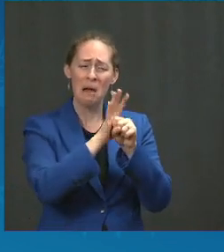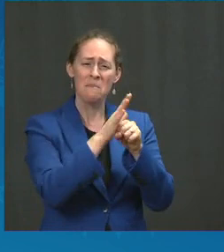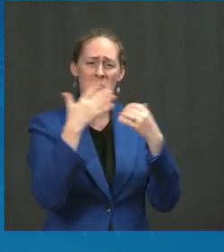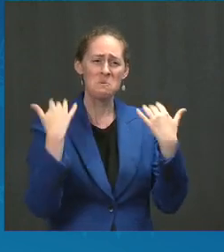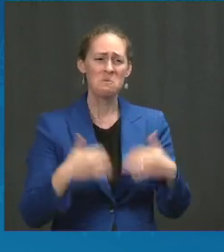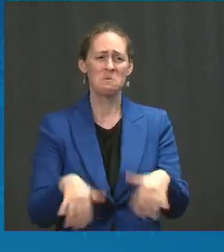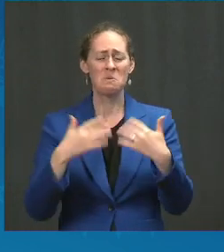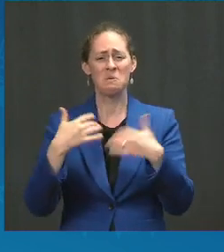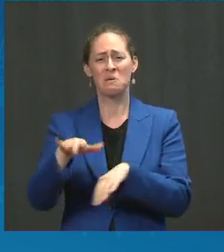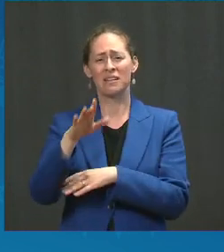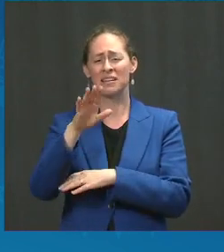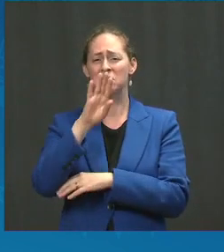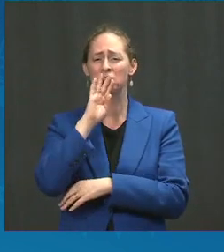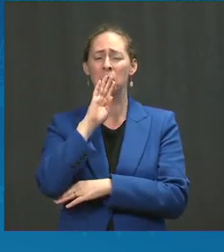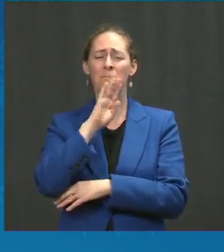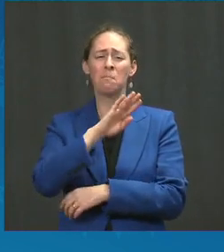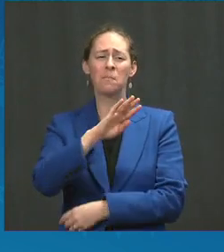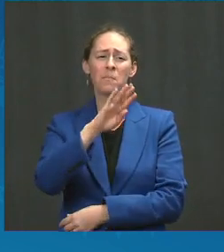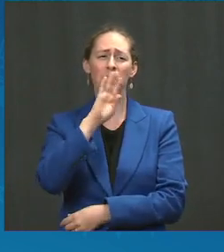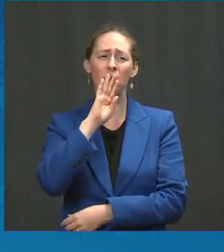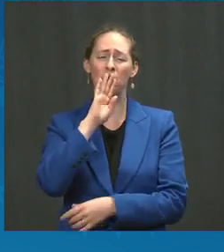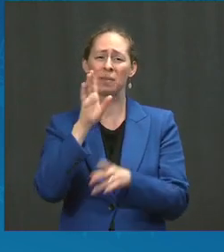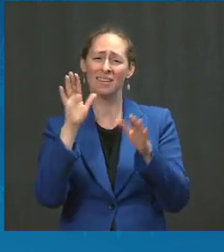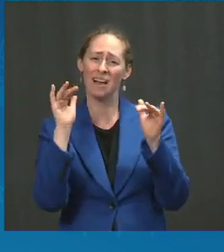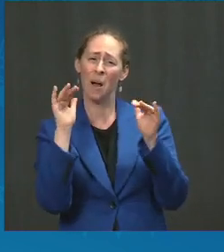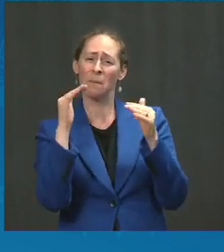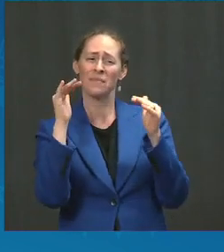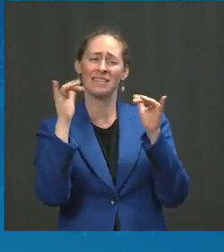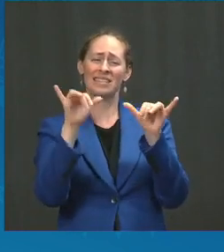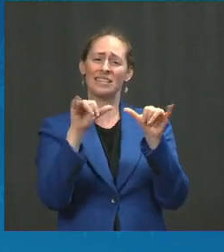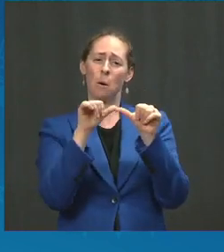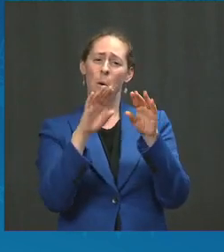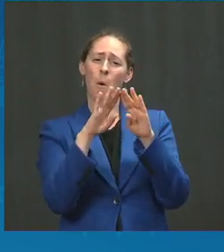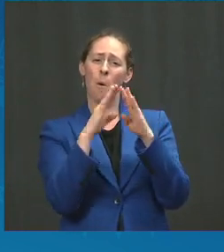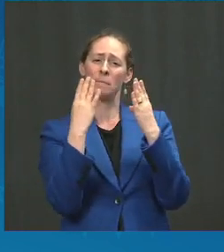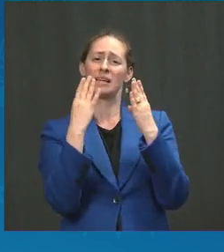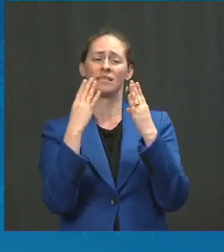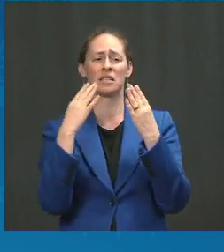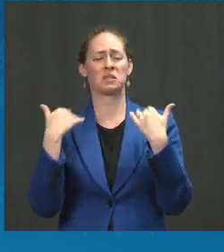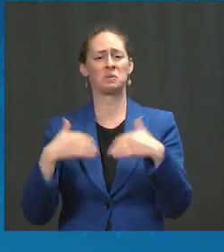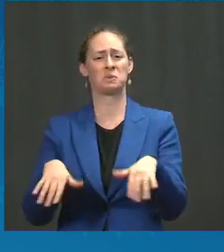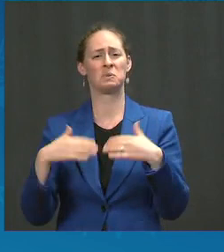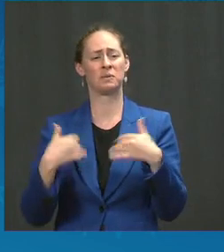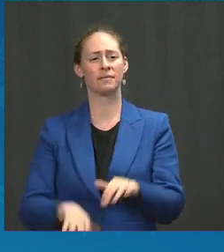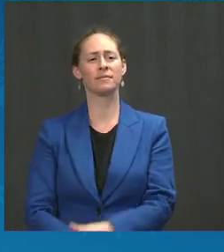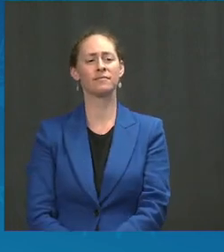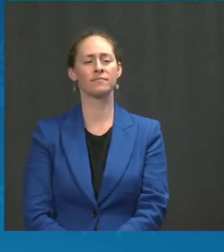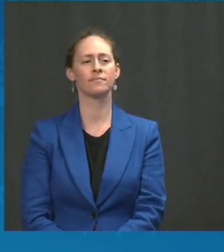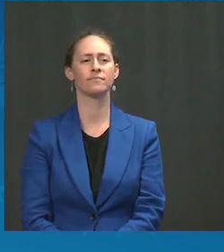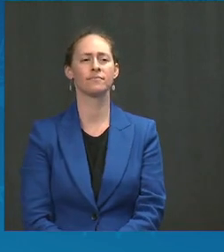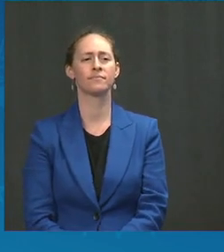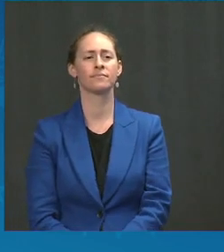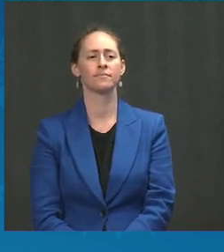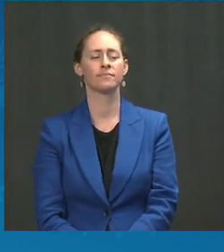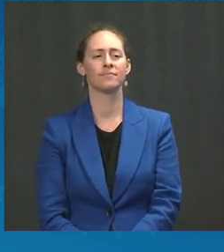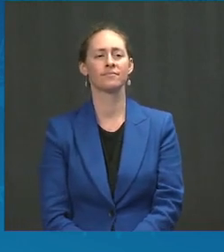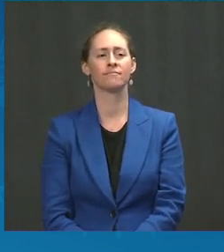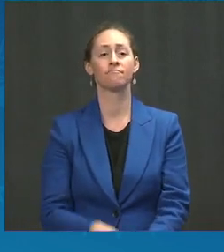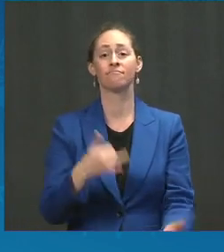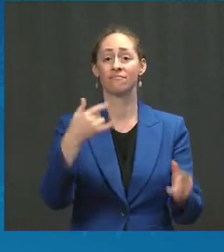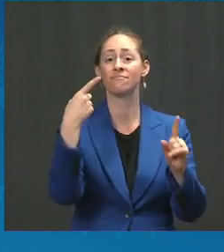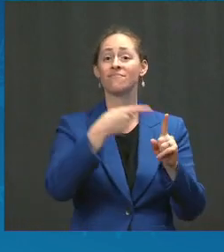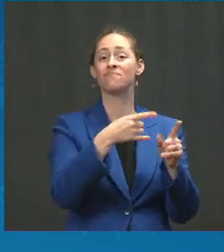fault of their own. But through our American Rescue Plan, we did what we intended to do in terms